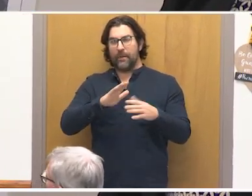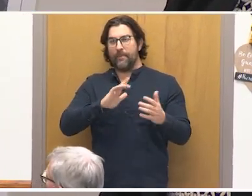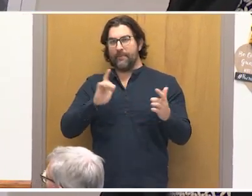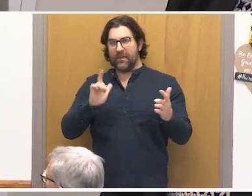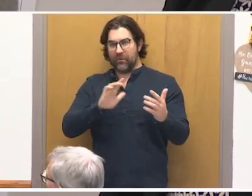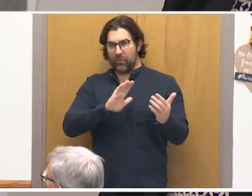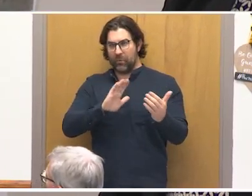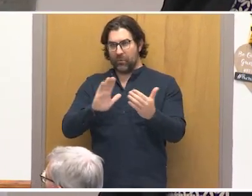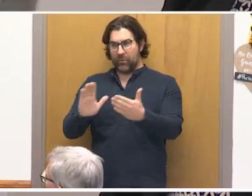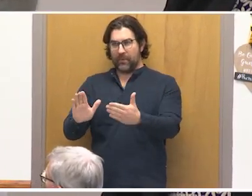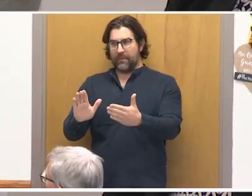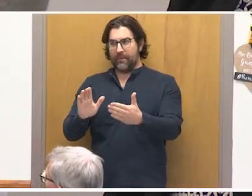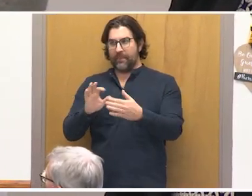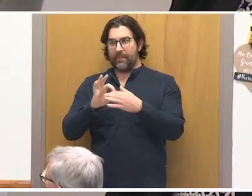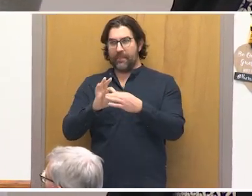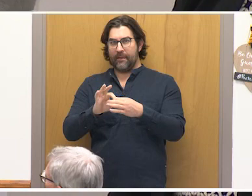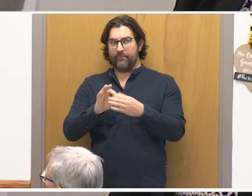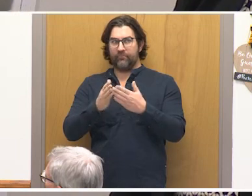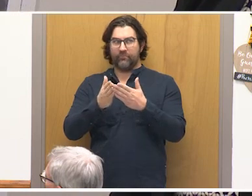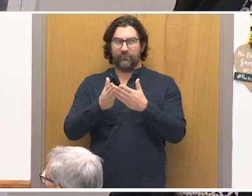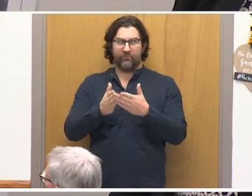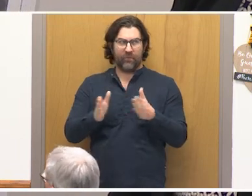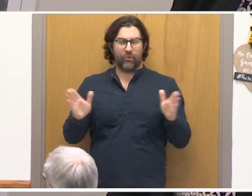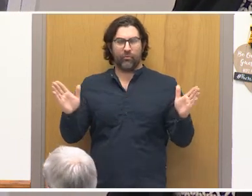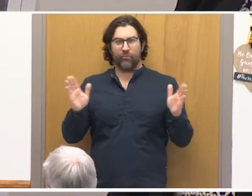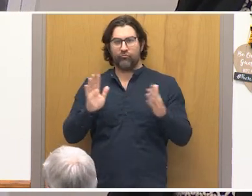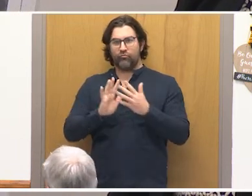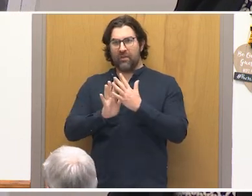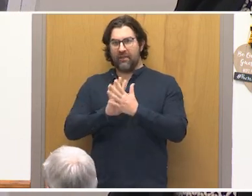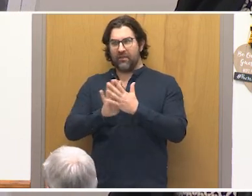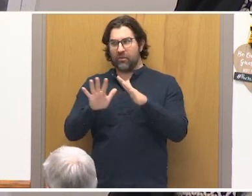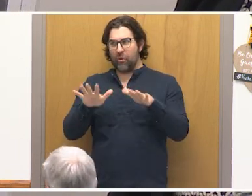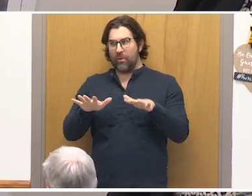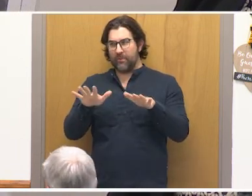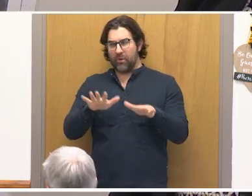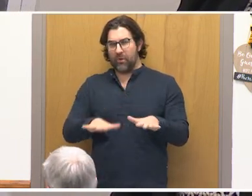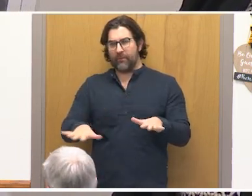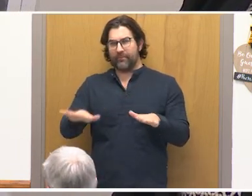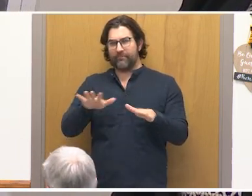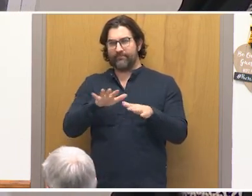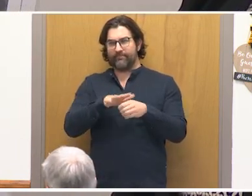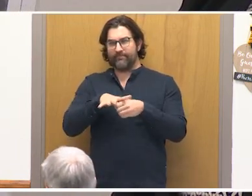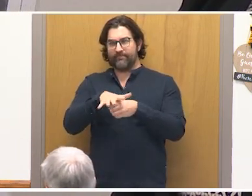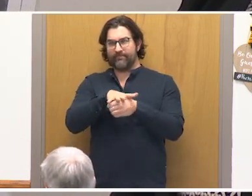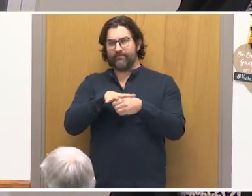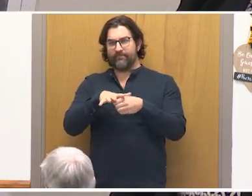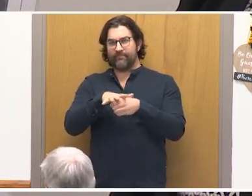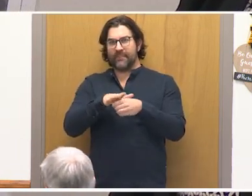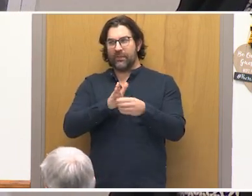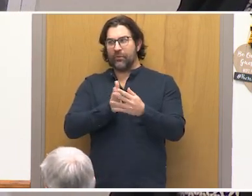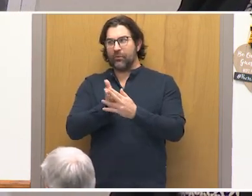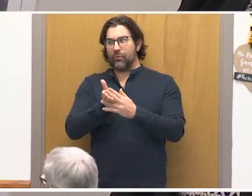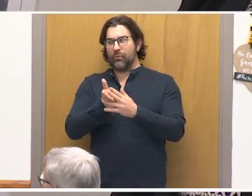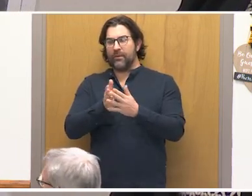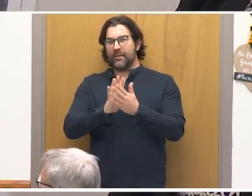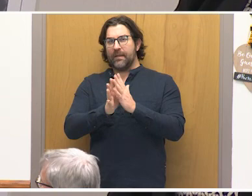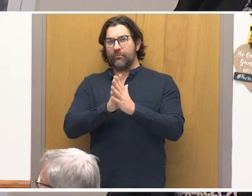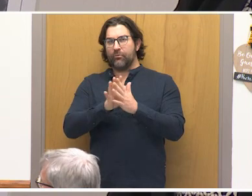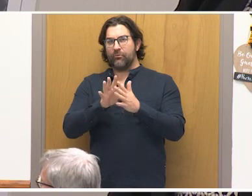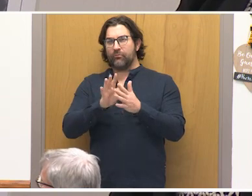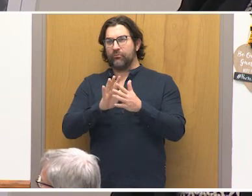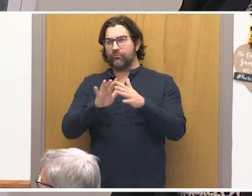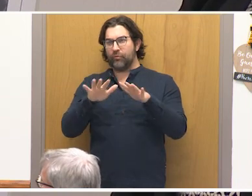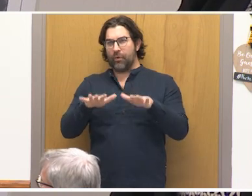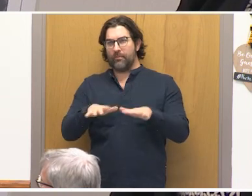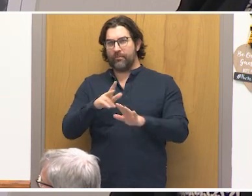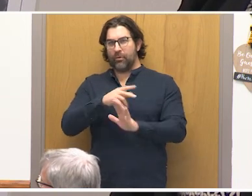corridor. When it regards to just general traffic calming throughout the neighborhood, that is sort of handled through the neighborhood traffic calming program,